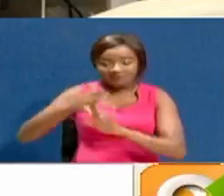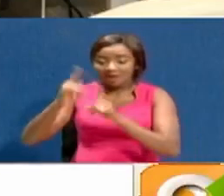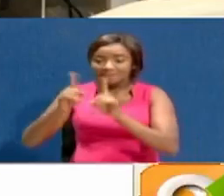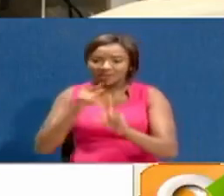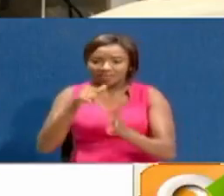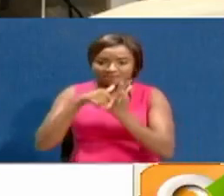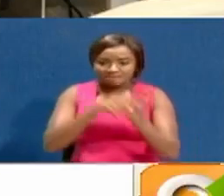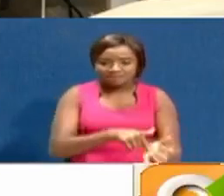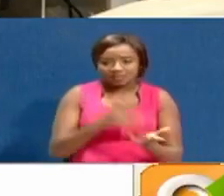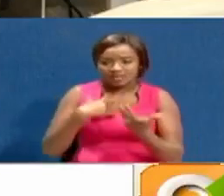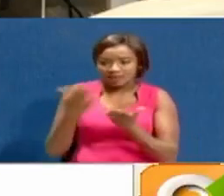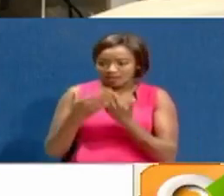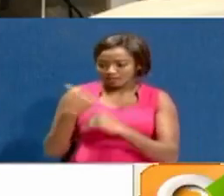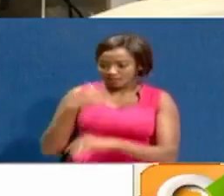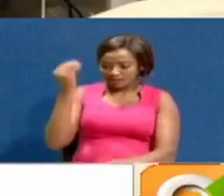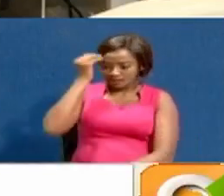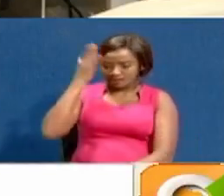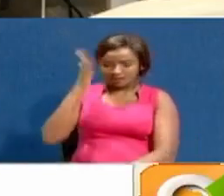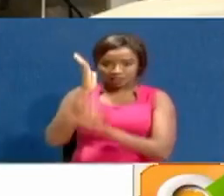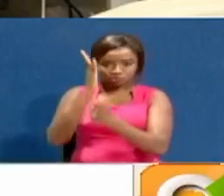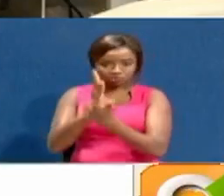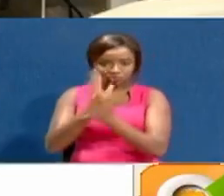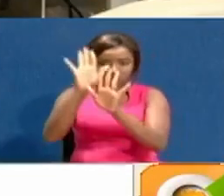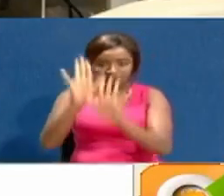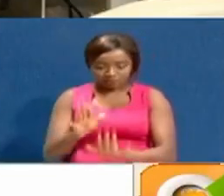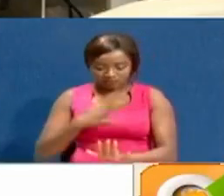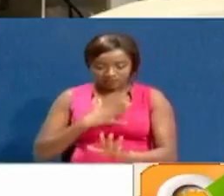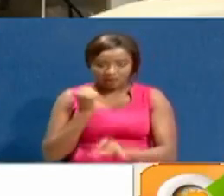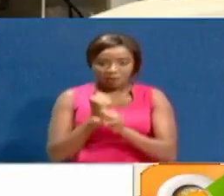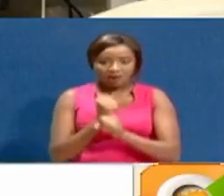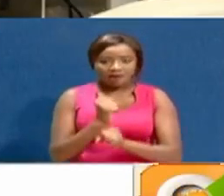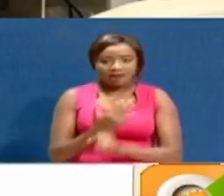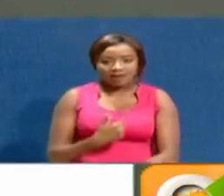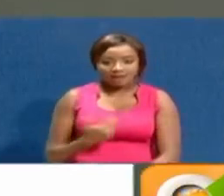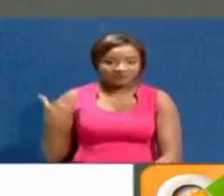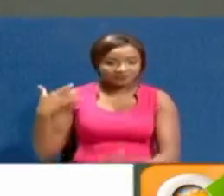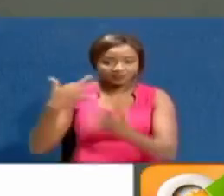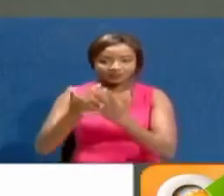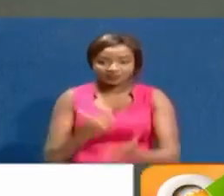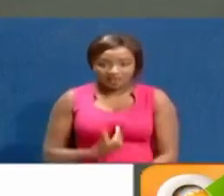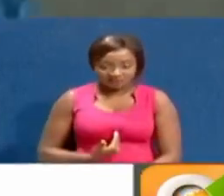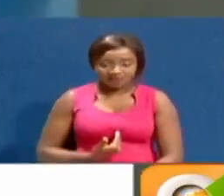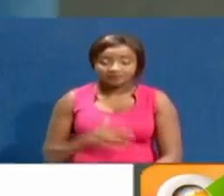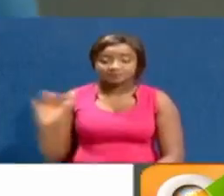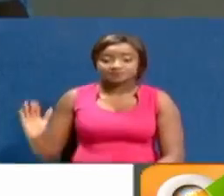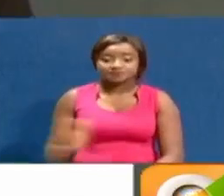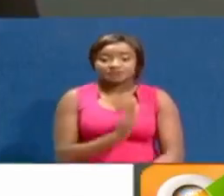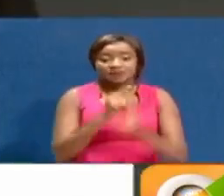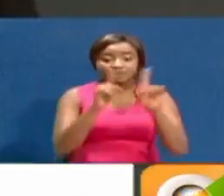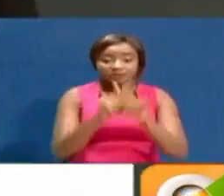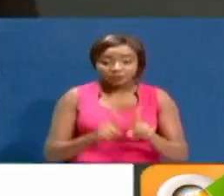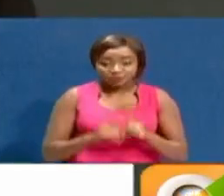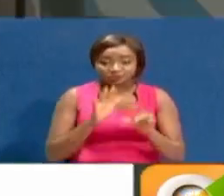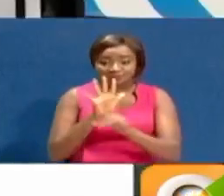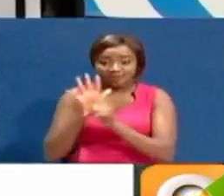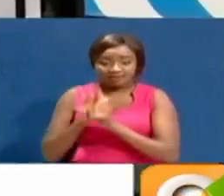emphasize and remind me of the importance of the work I had been involved for very long. This owing to the fact that the success